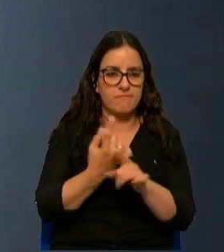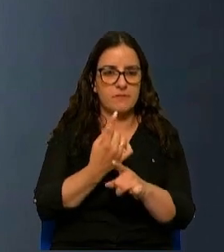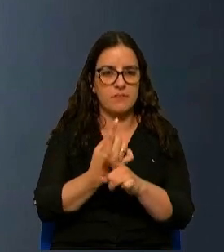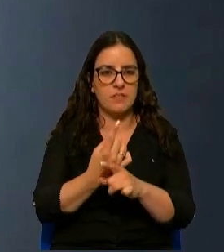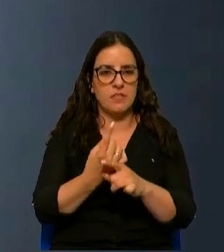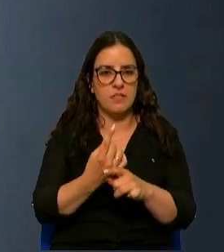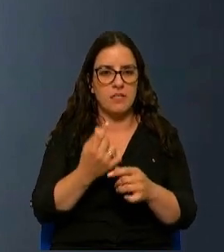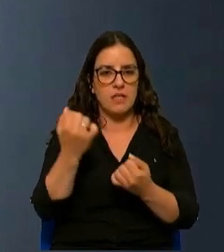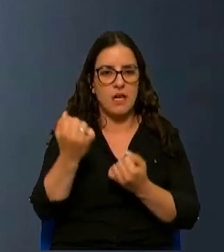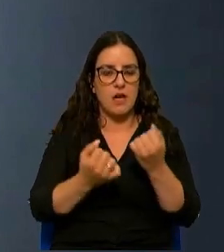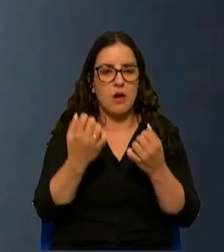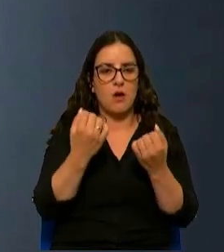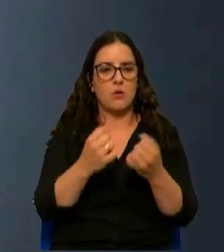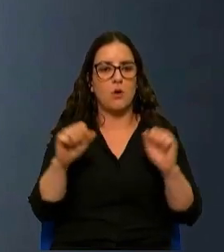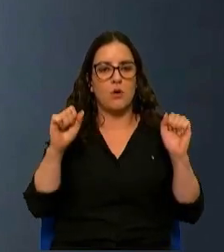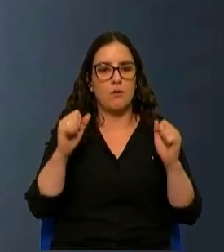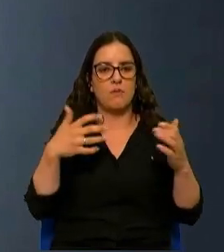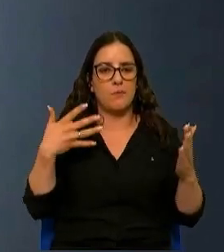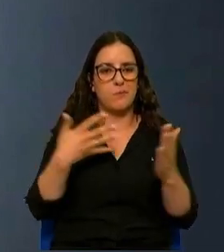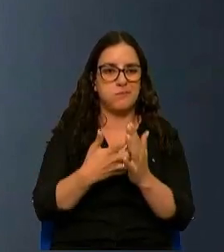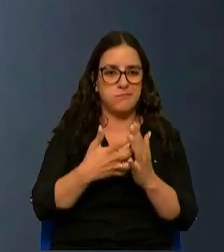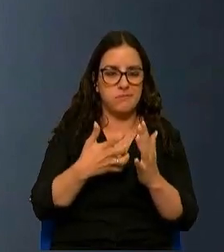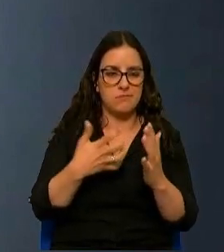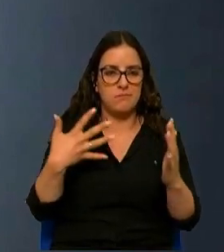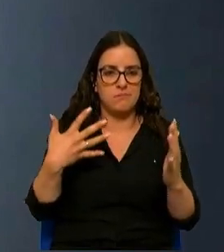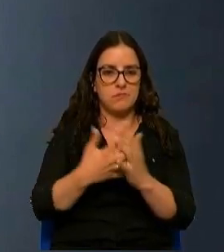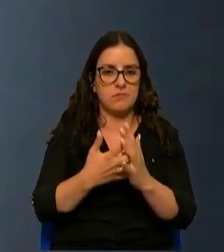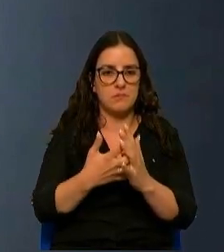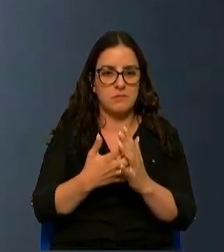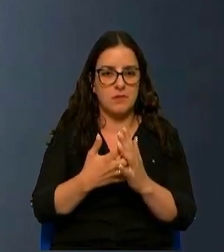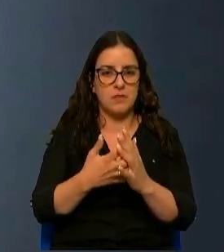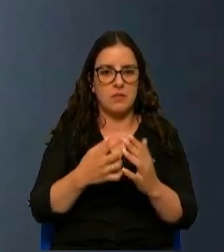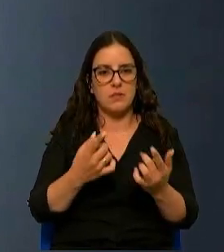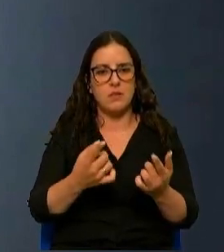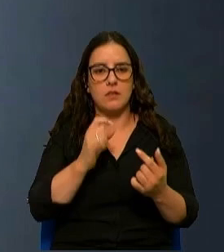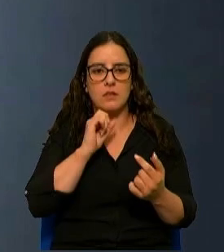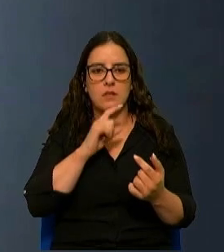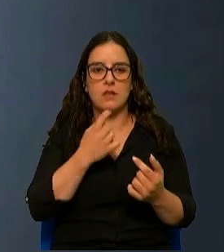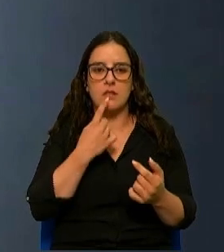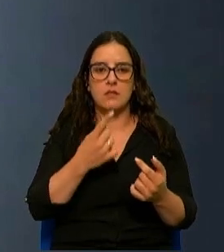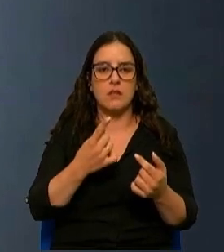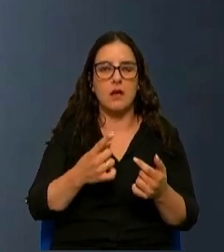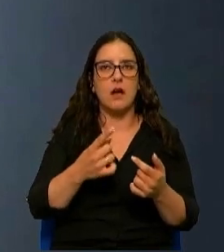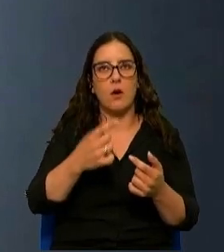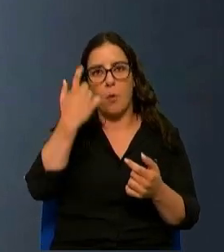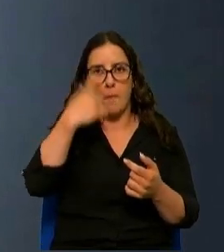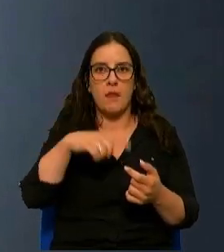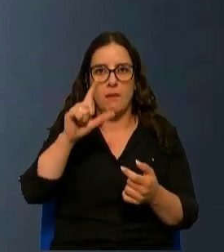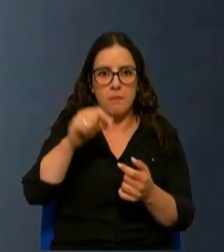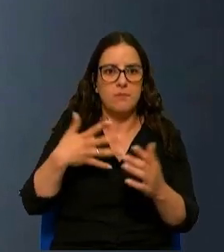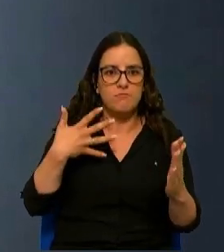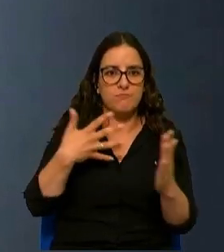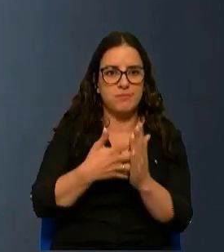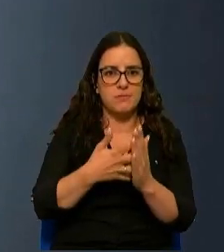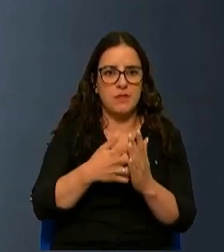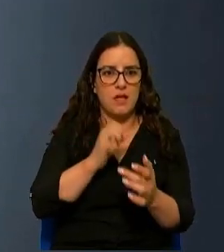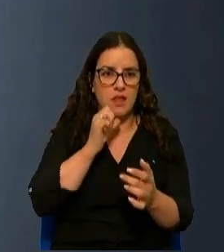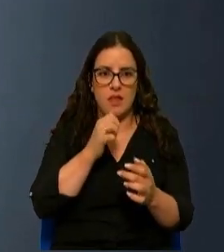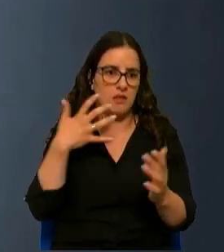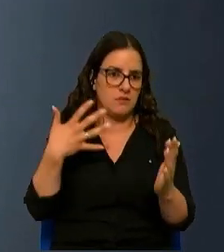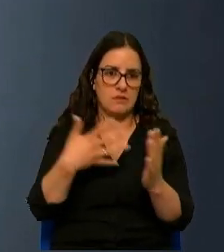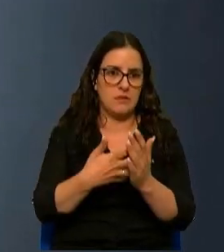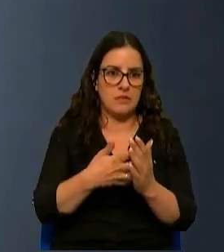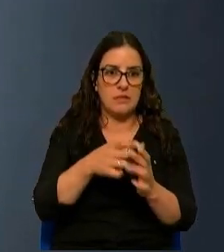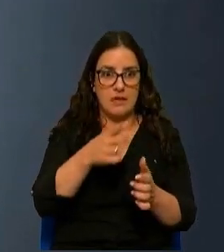being involved in collisions. And you might say, well, human drivers have collisions as well. Human drivers crash all the time. And that's